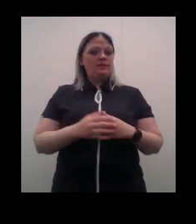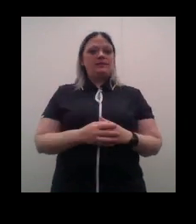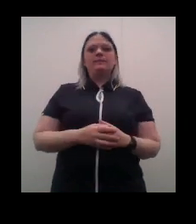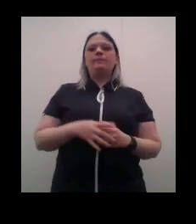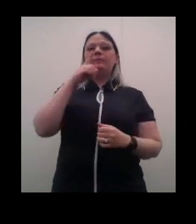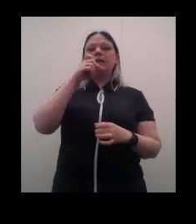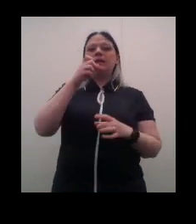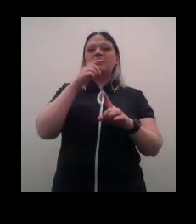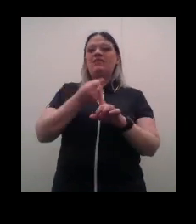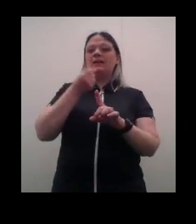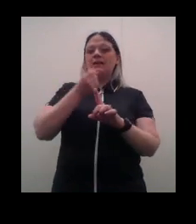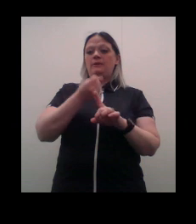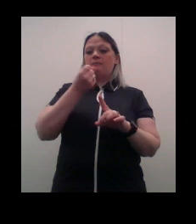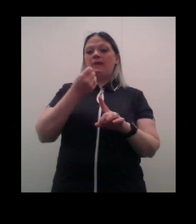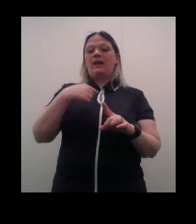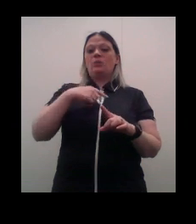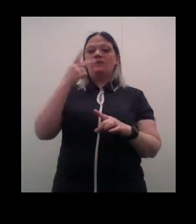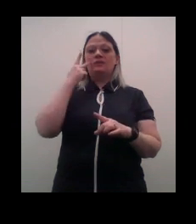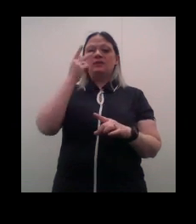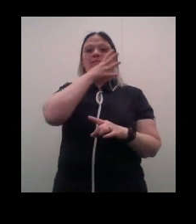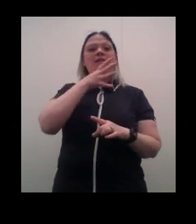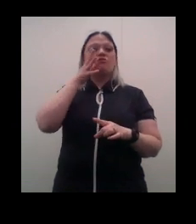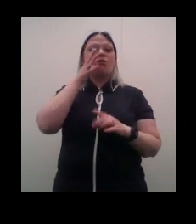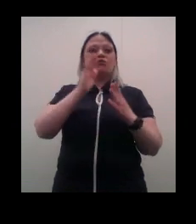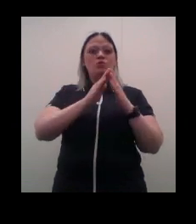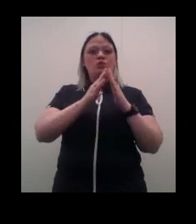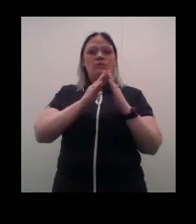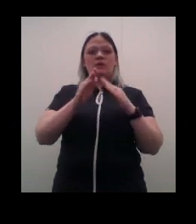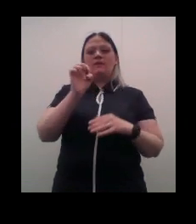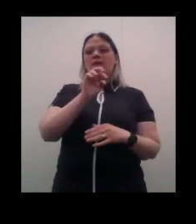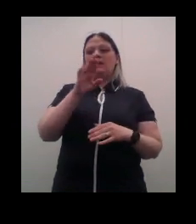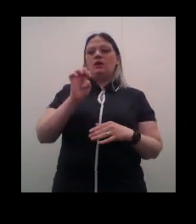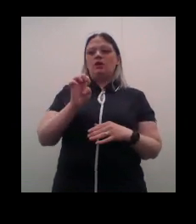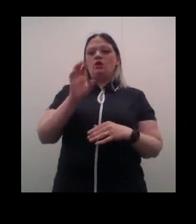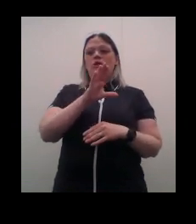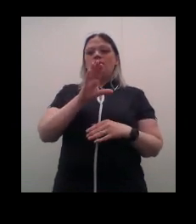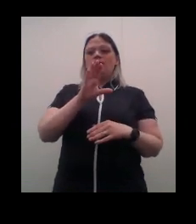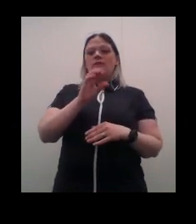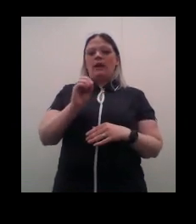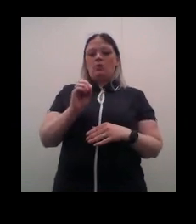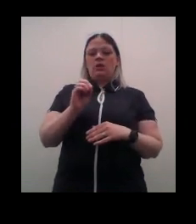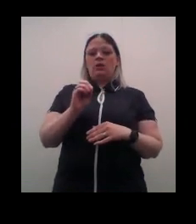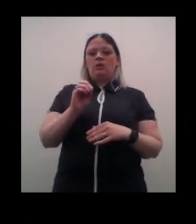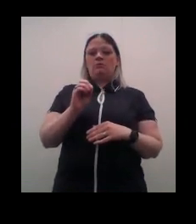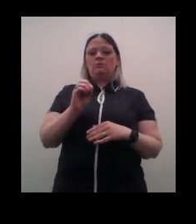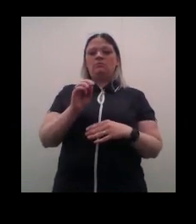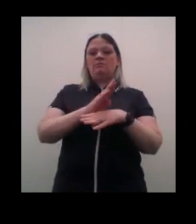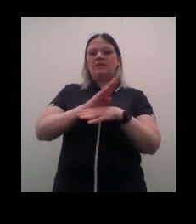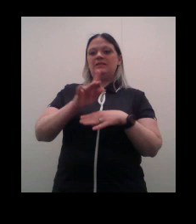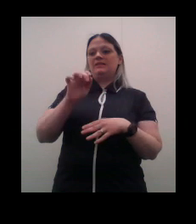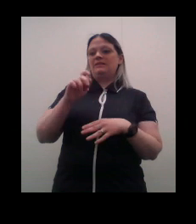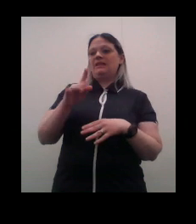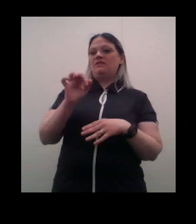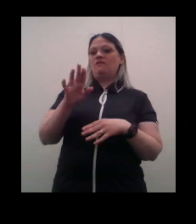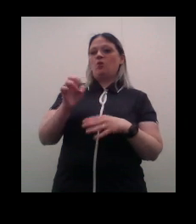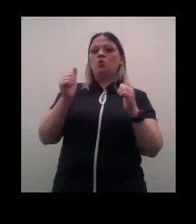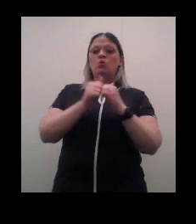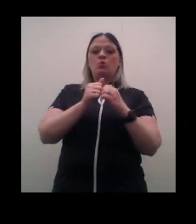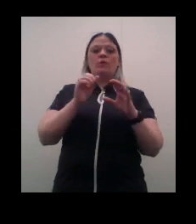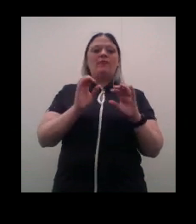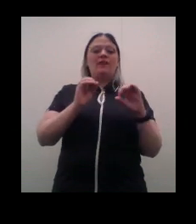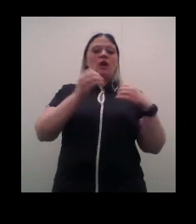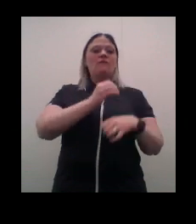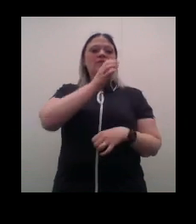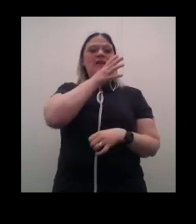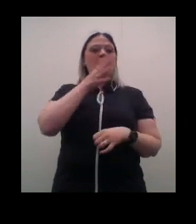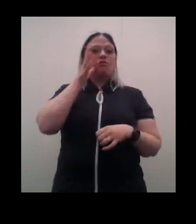the impact that we've seen in the agricultural community, the Erie County Business Task Force, working with the Office of Agriculture in the Erie County